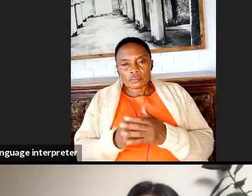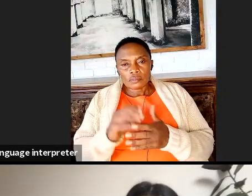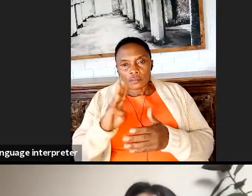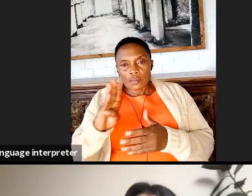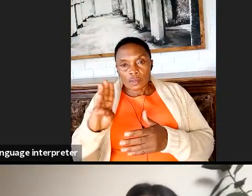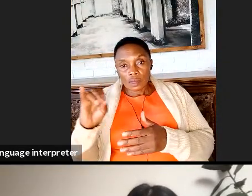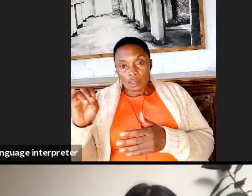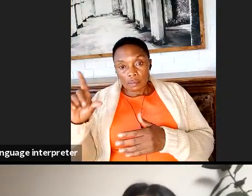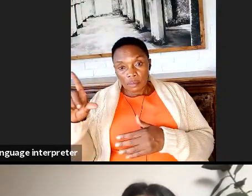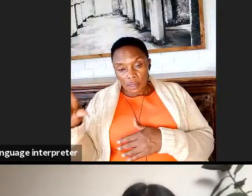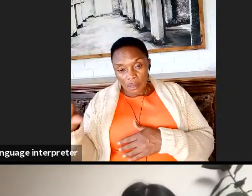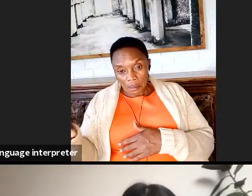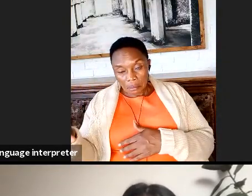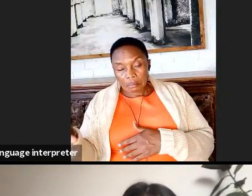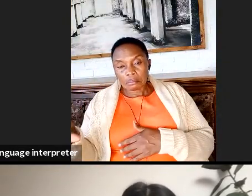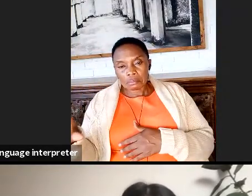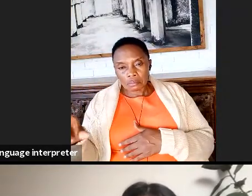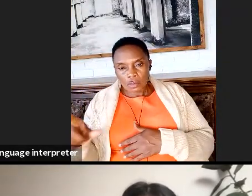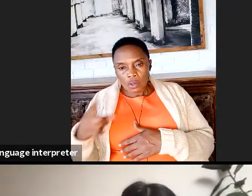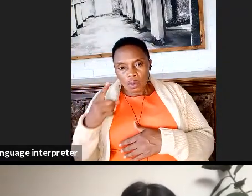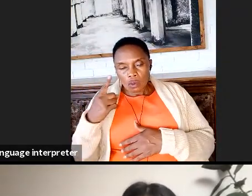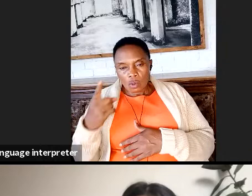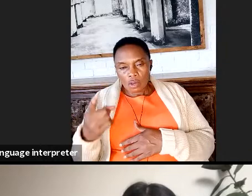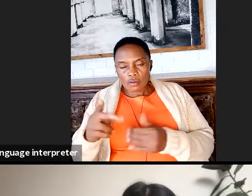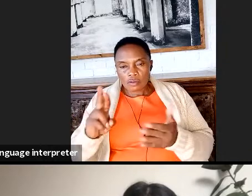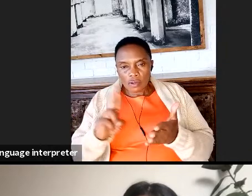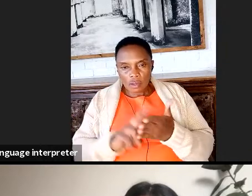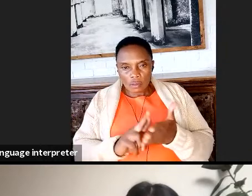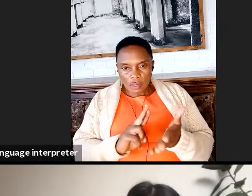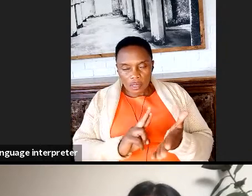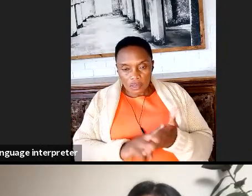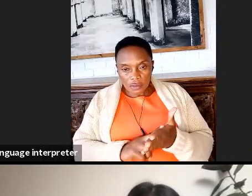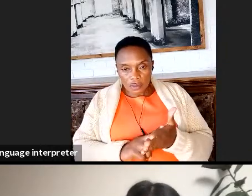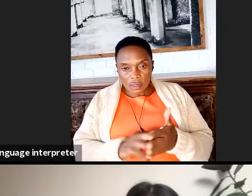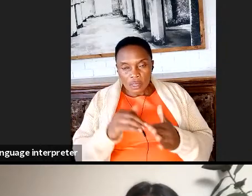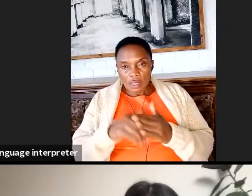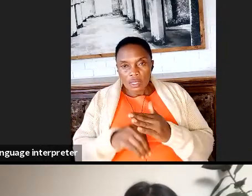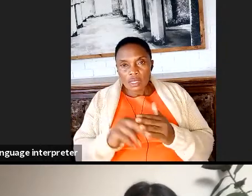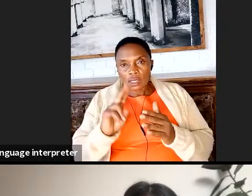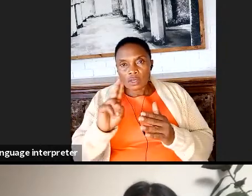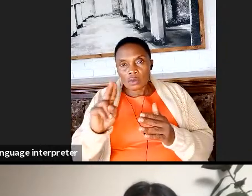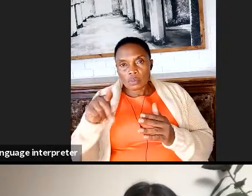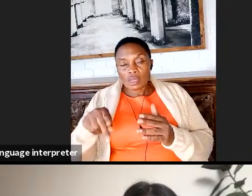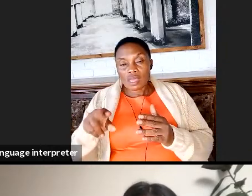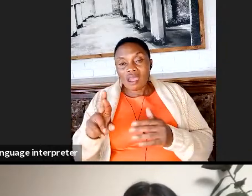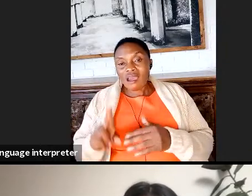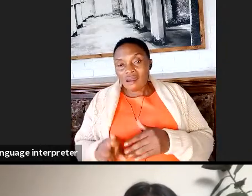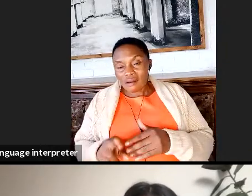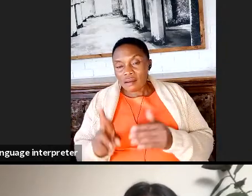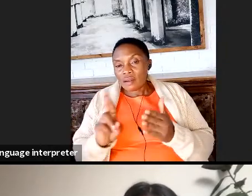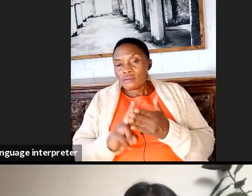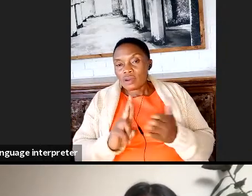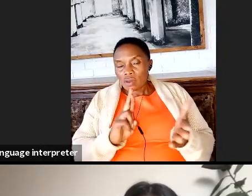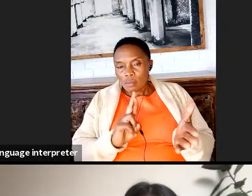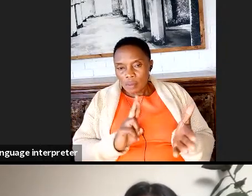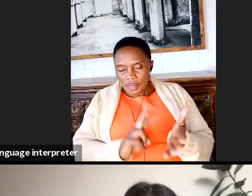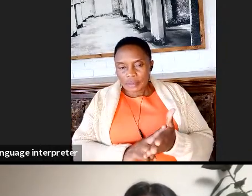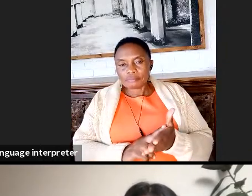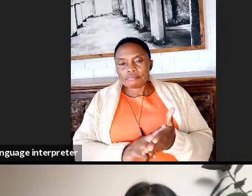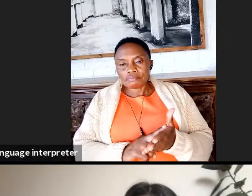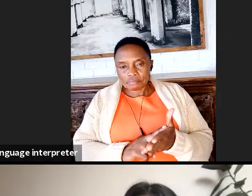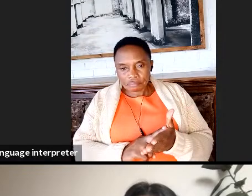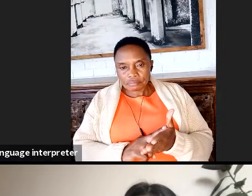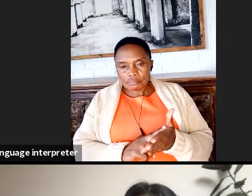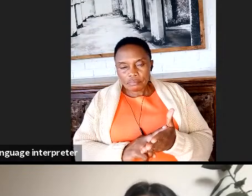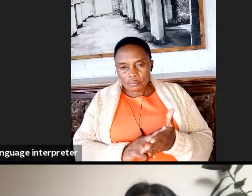of the recommendations in our UPR submission, has been legislated. You know,